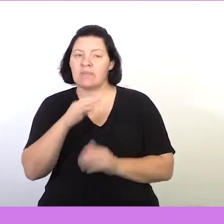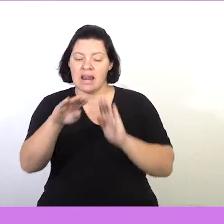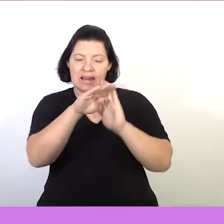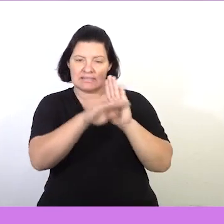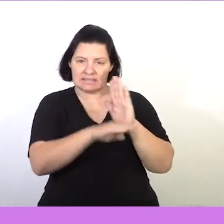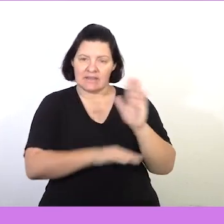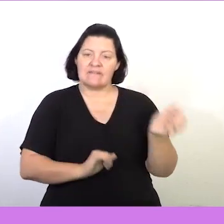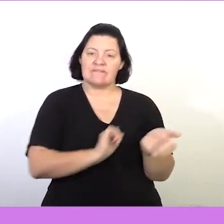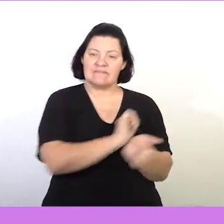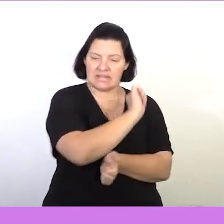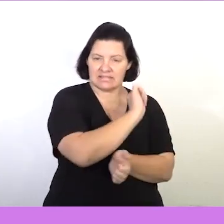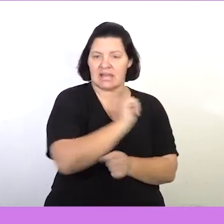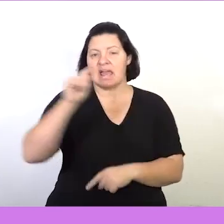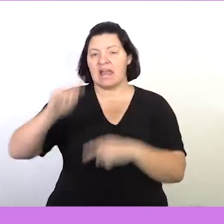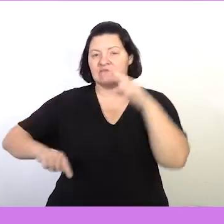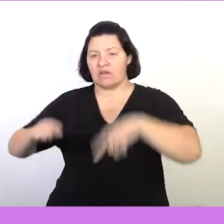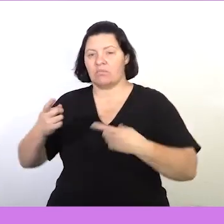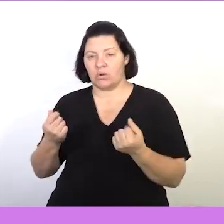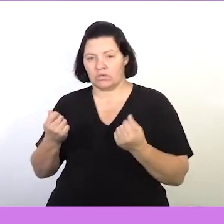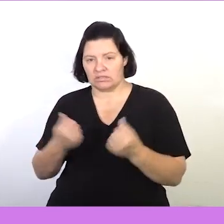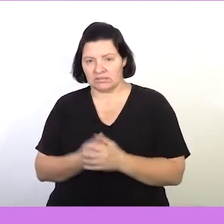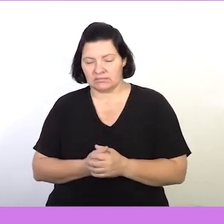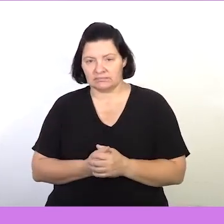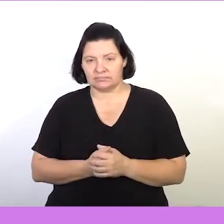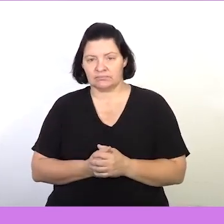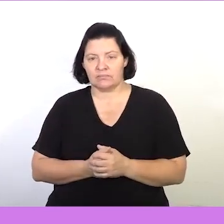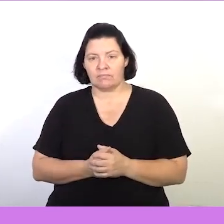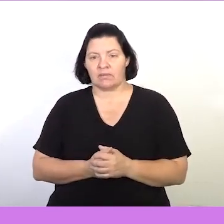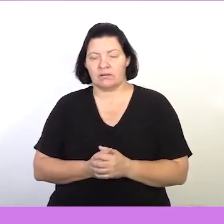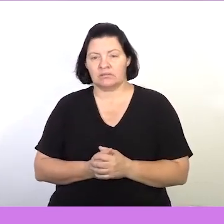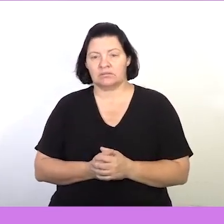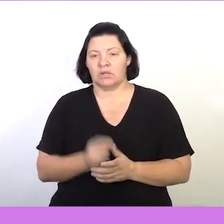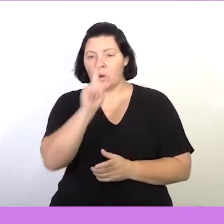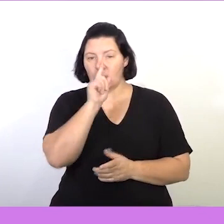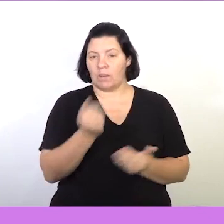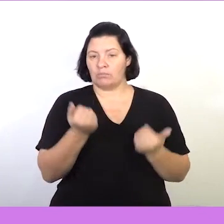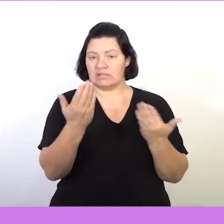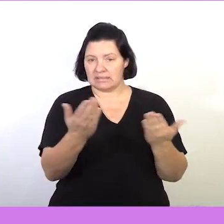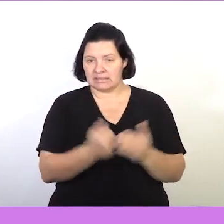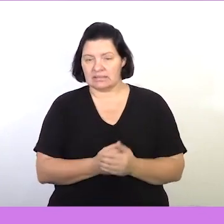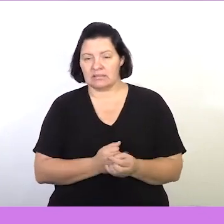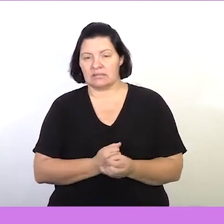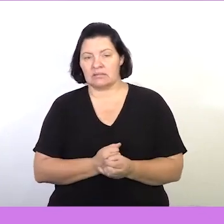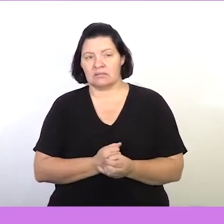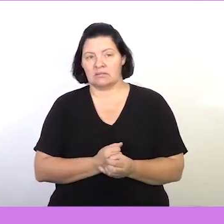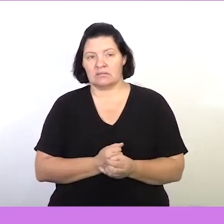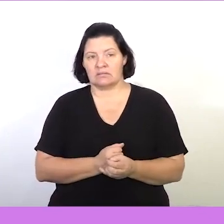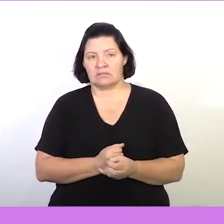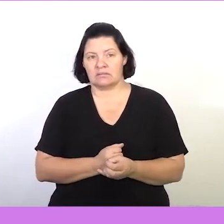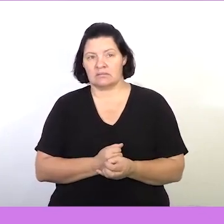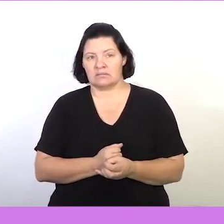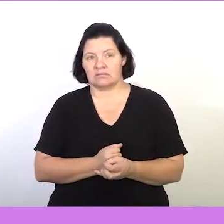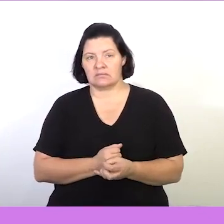says, list the fixed and your variable cost. Okay, so looking at what is presented to me